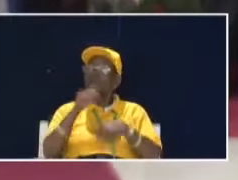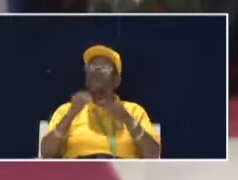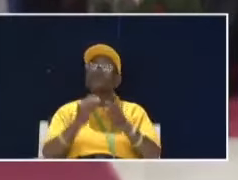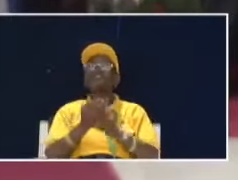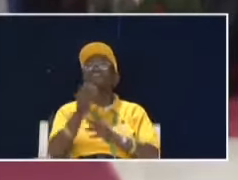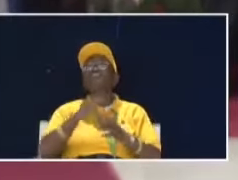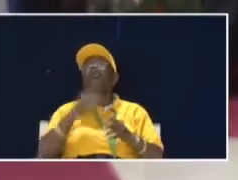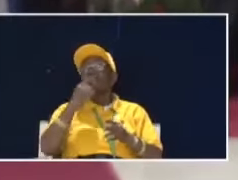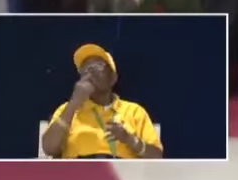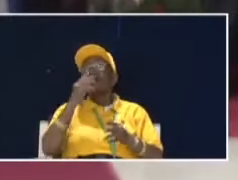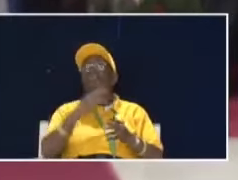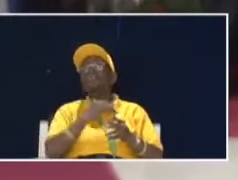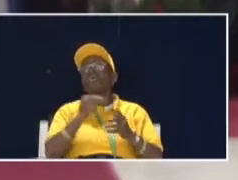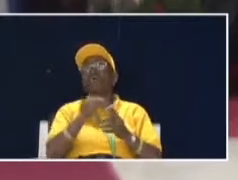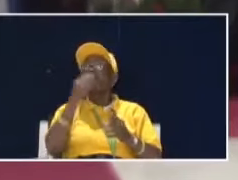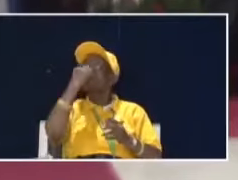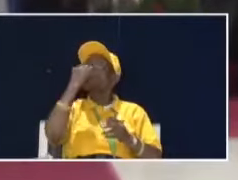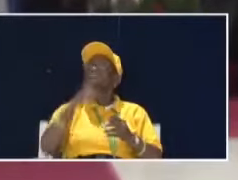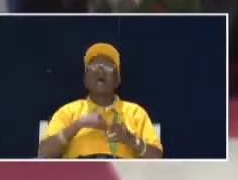But before they got home,